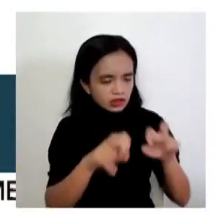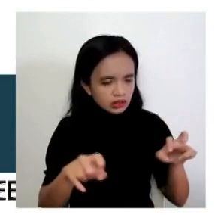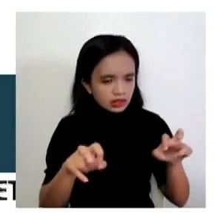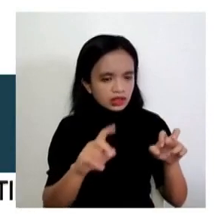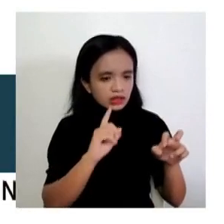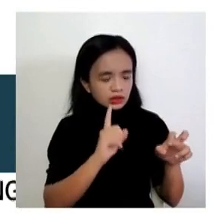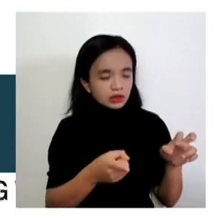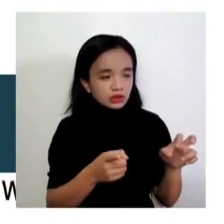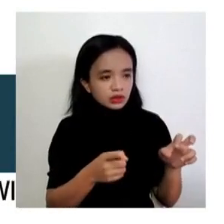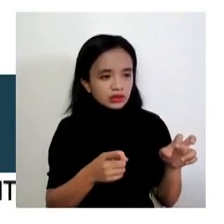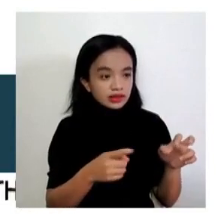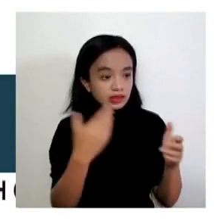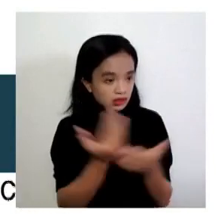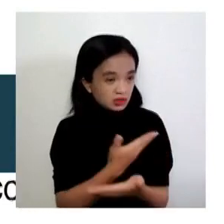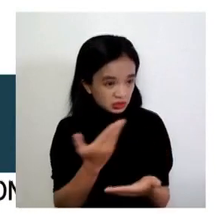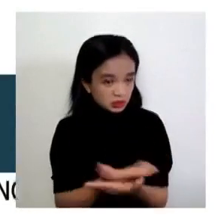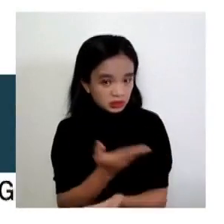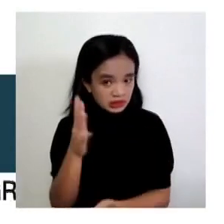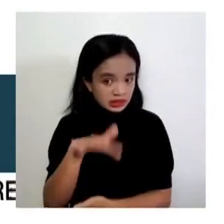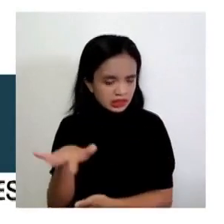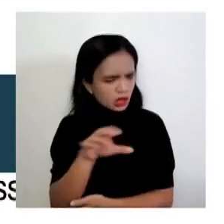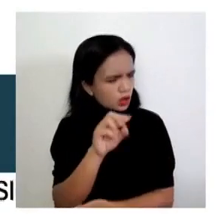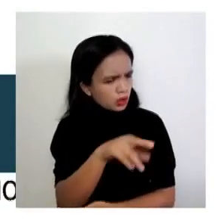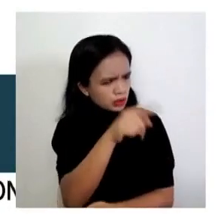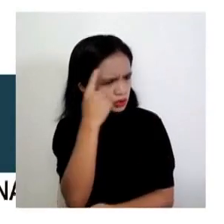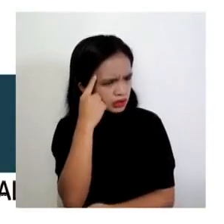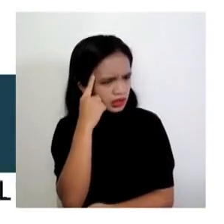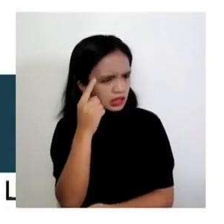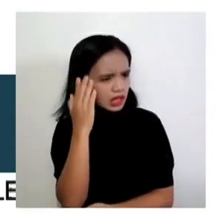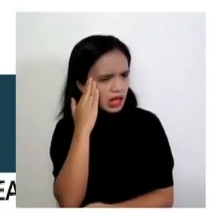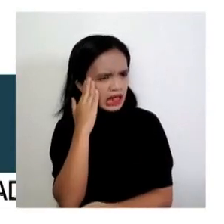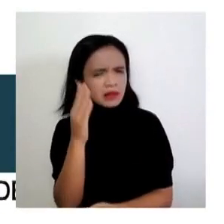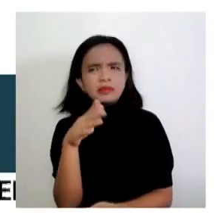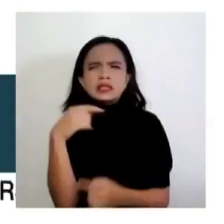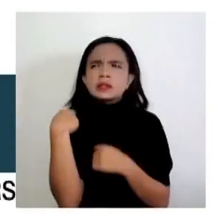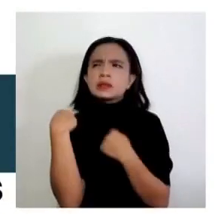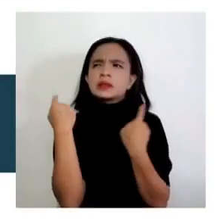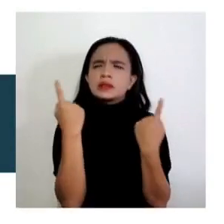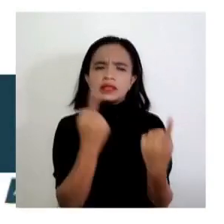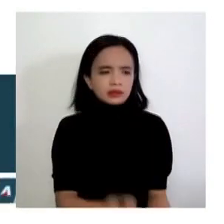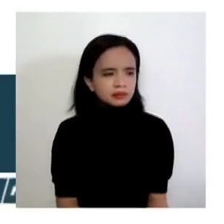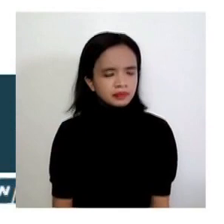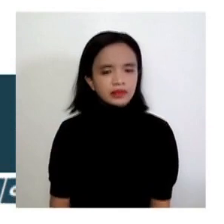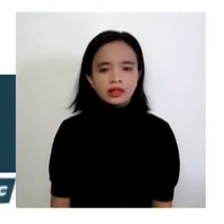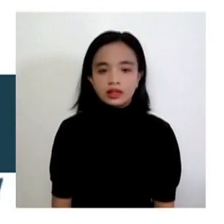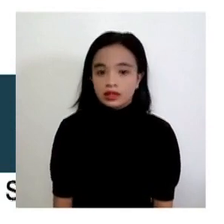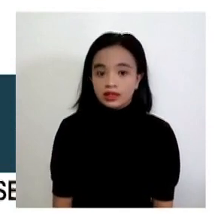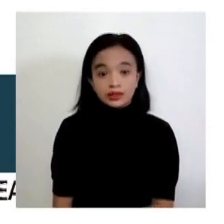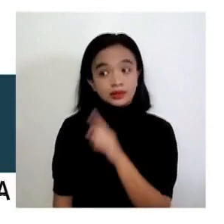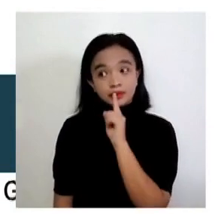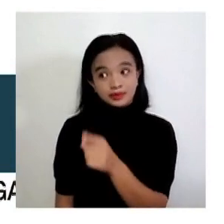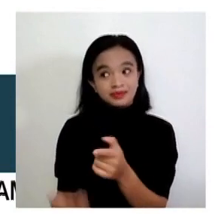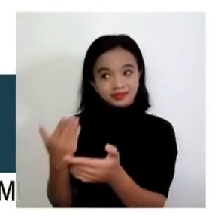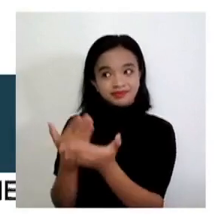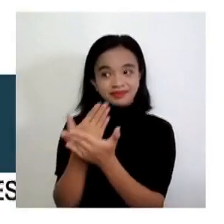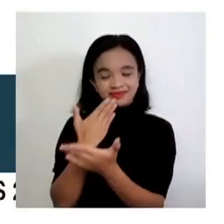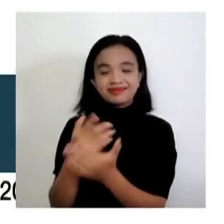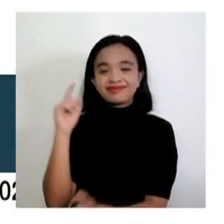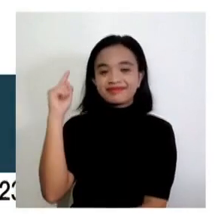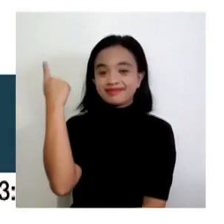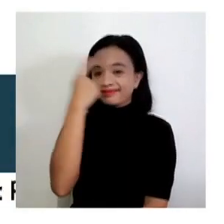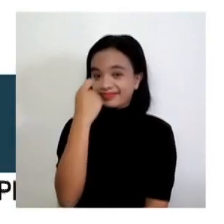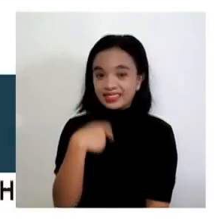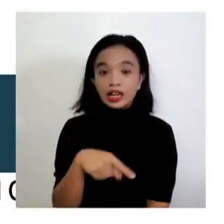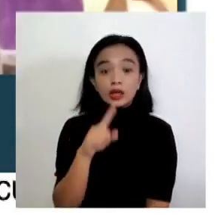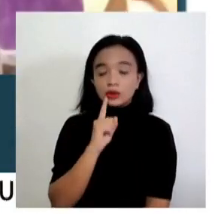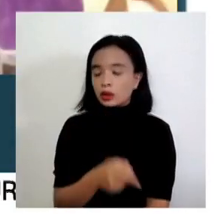actually a new thing to them? Or do you think that they've known this for quite a while now? That's a really good question.